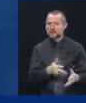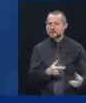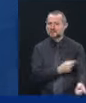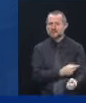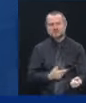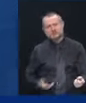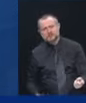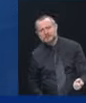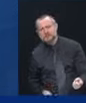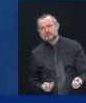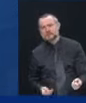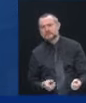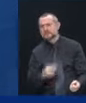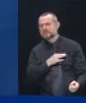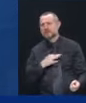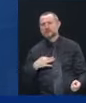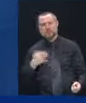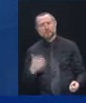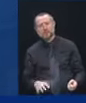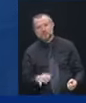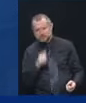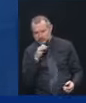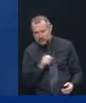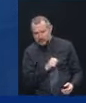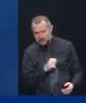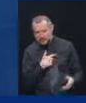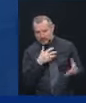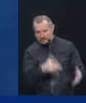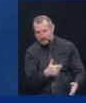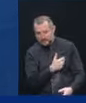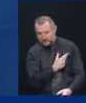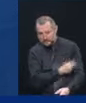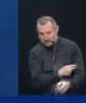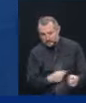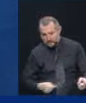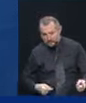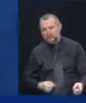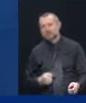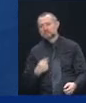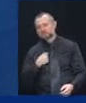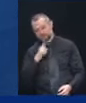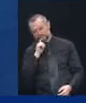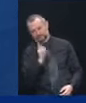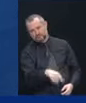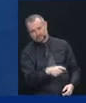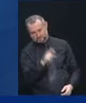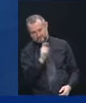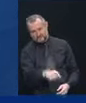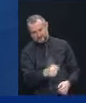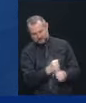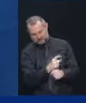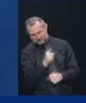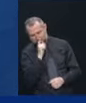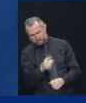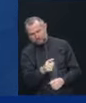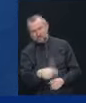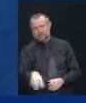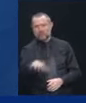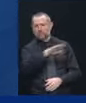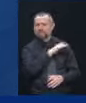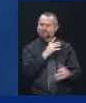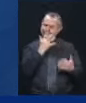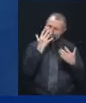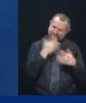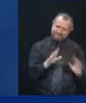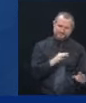their hospital workers. And they were charged with the responsibility of making sure every hospital staff